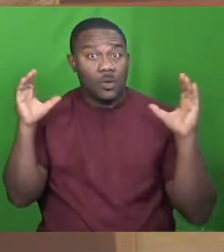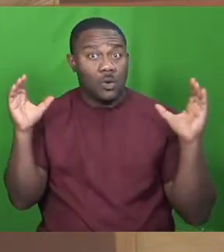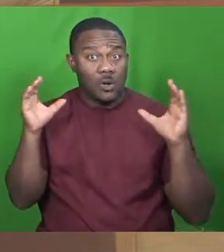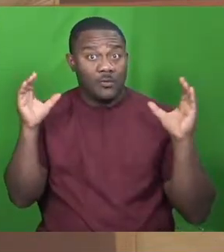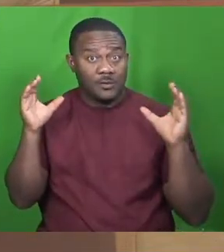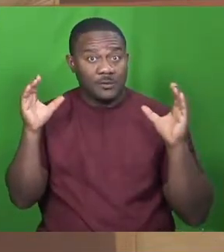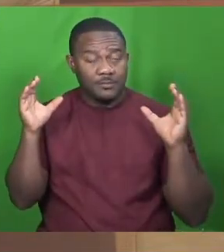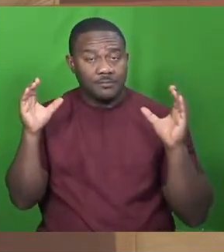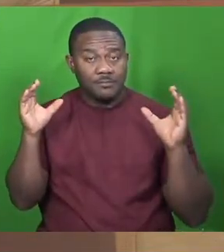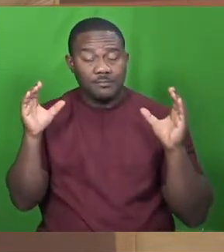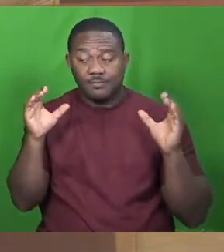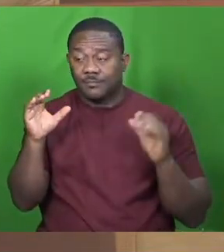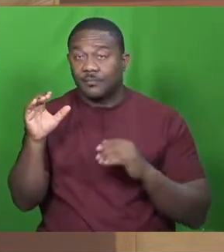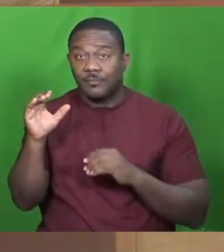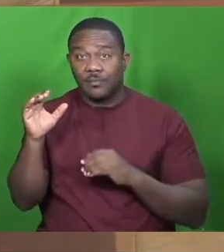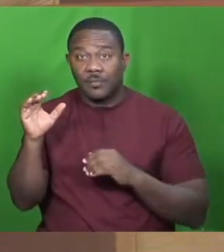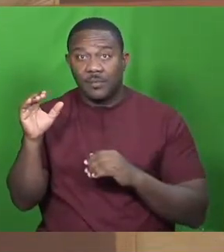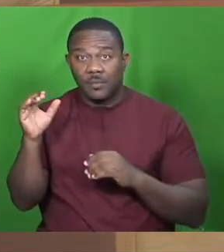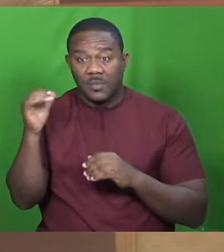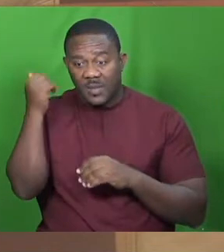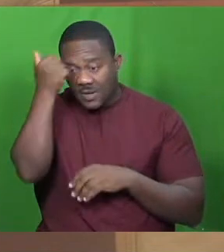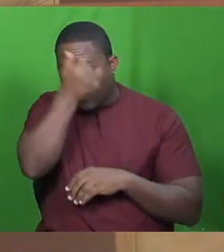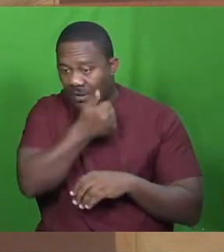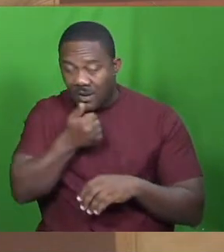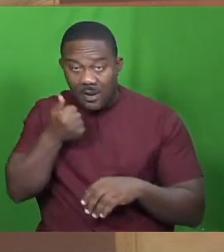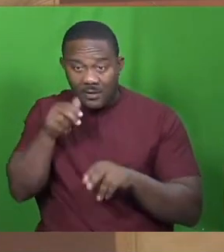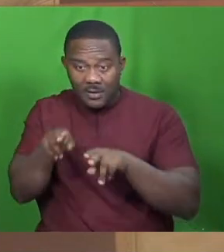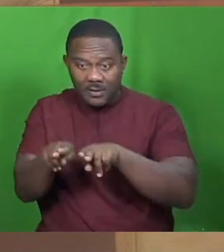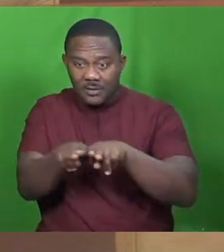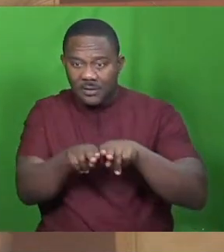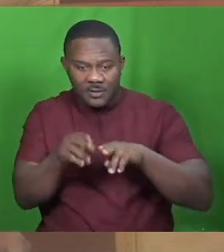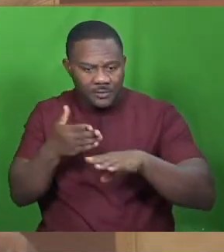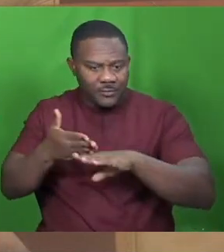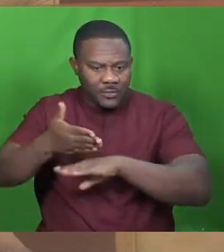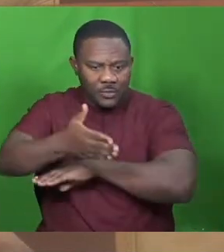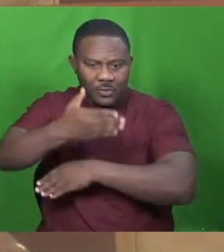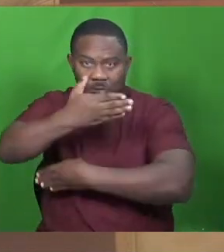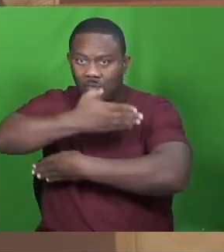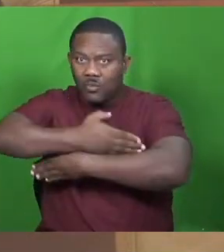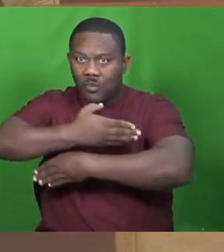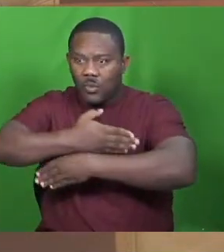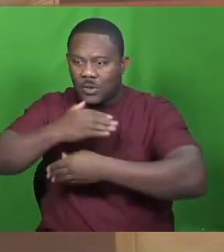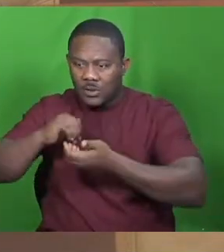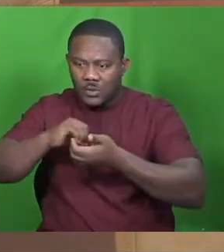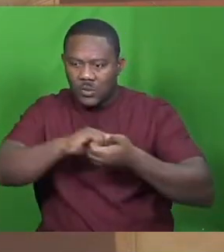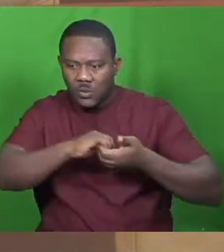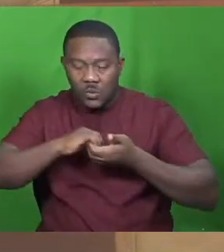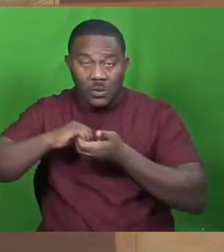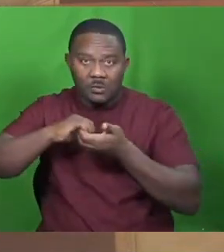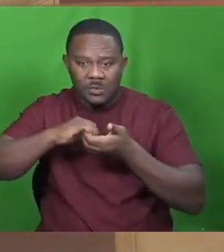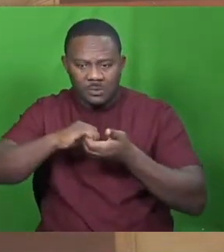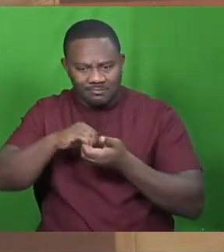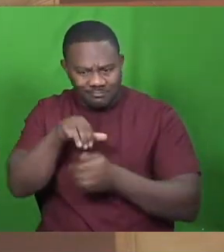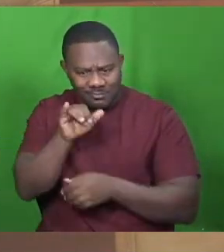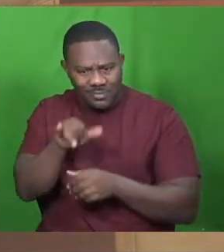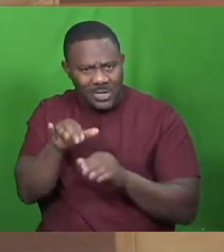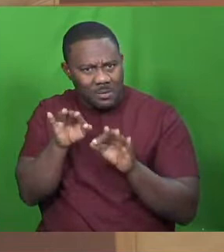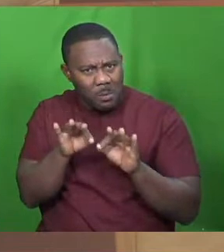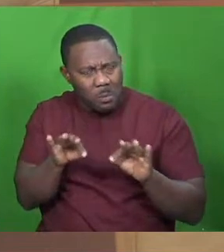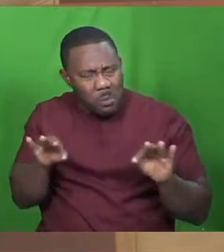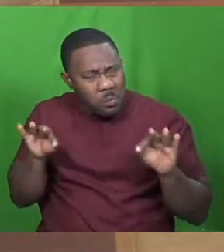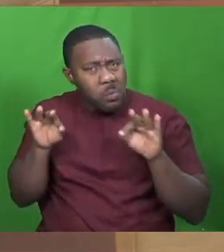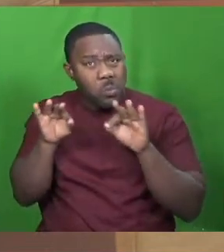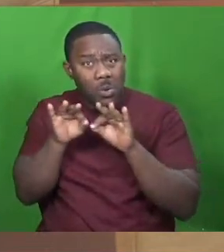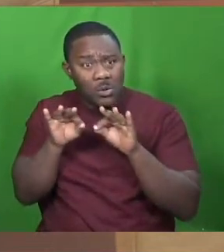of the African Union on Cross-Border Cooperation is a very, very important